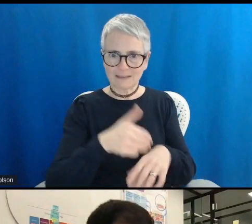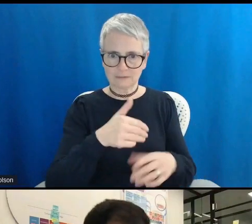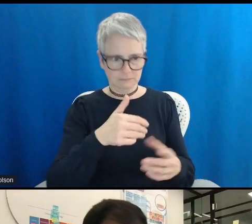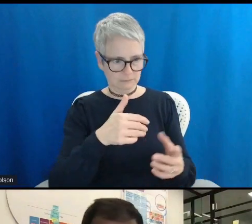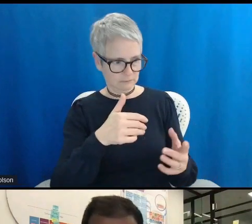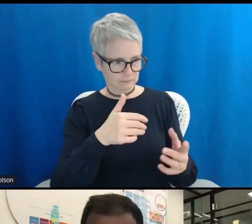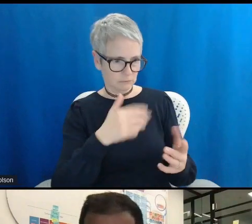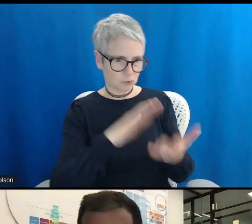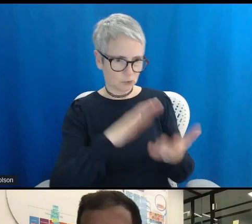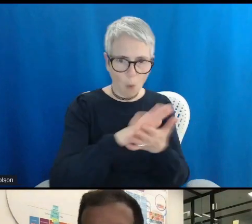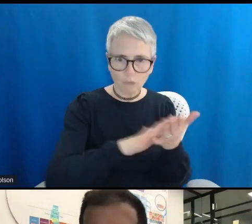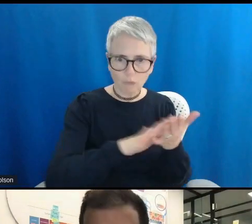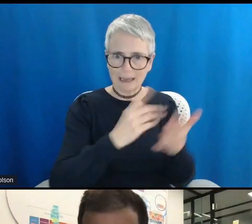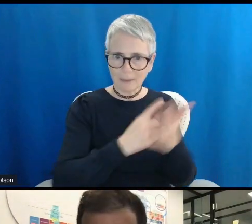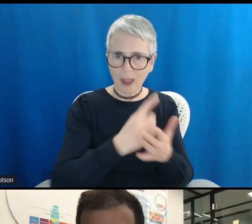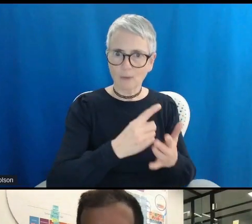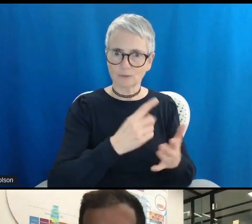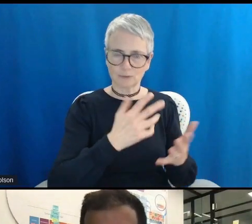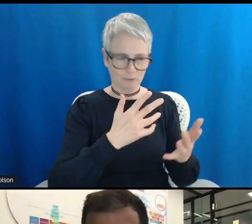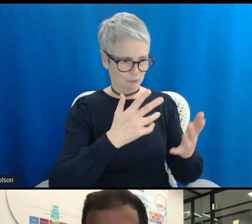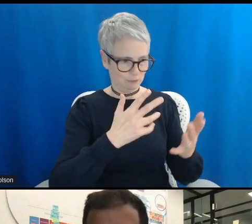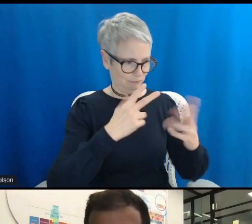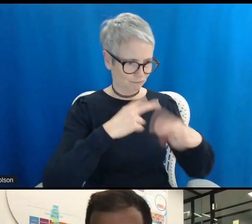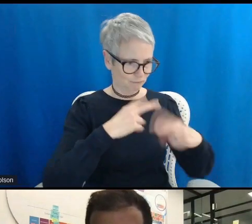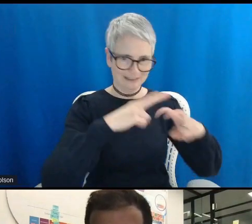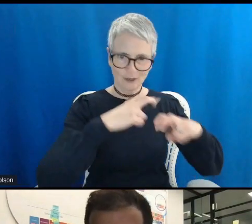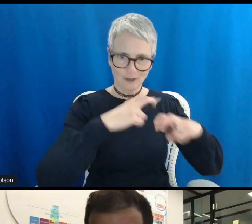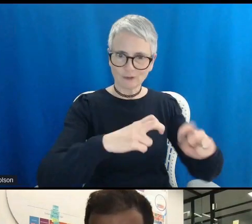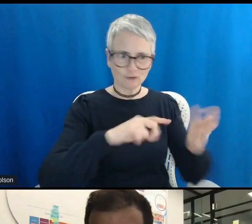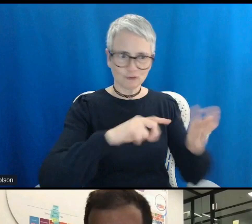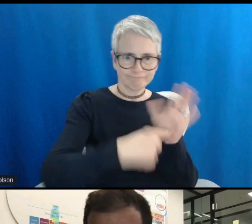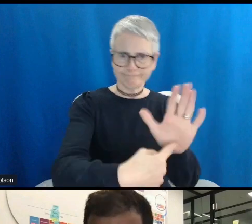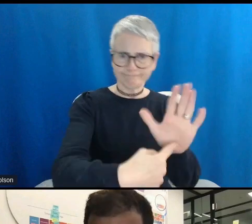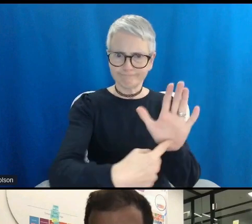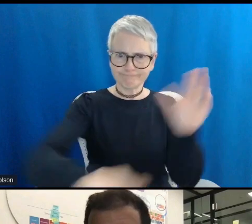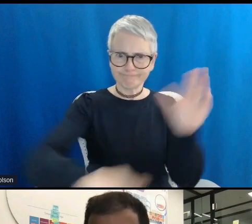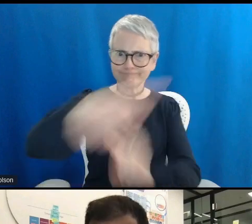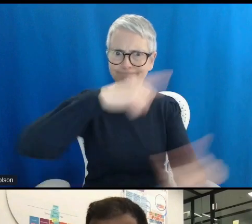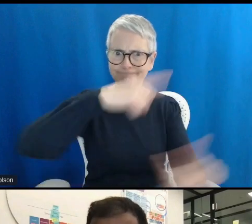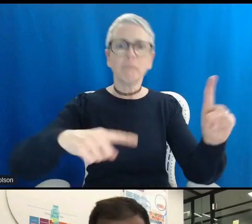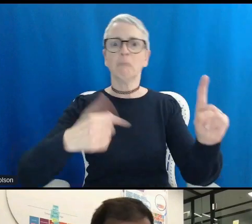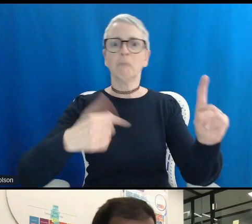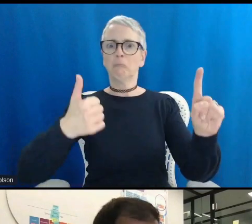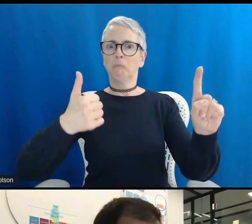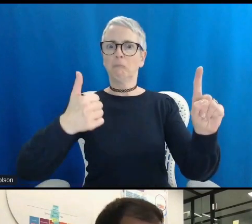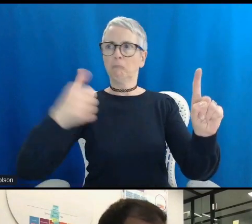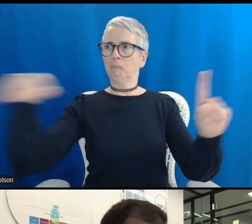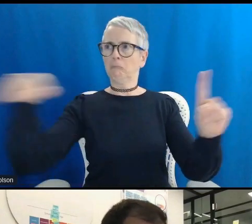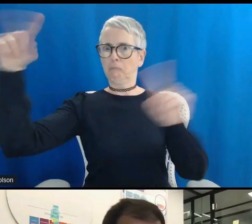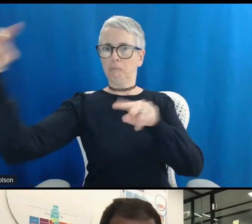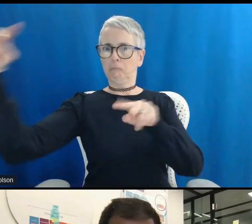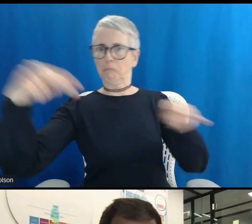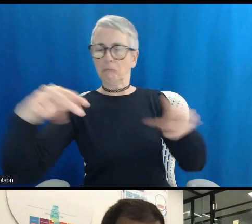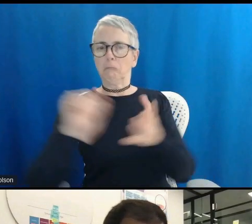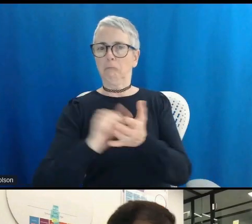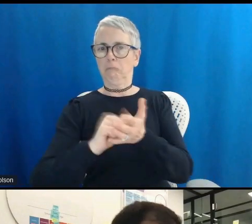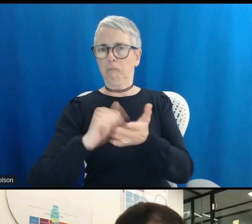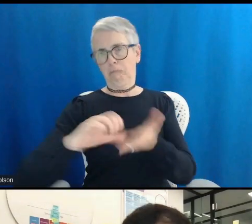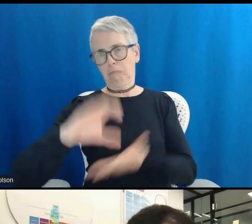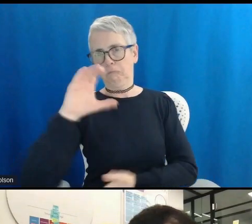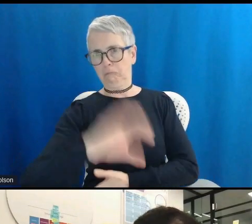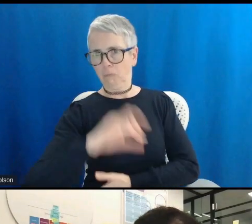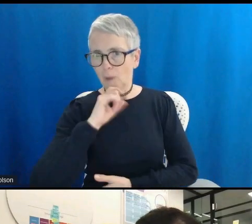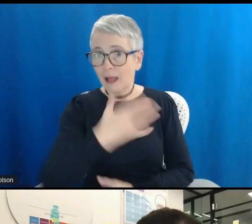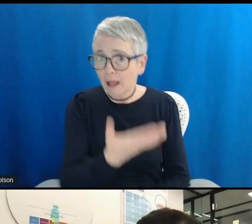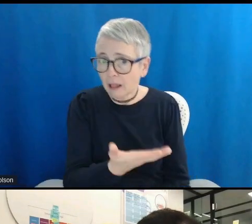some research that's been done that supports disability inclusion. We've looked at disability inclusion being a